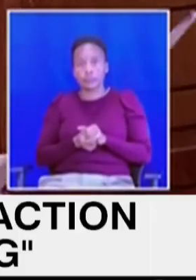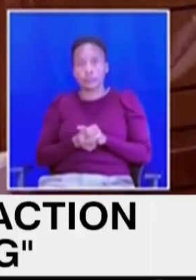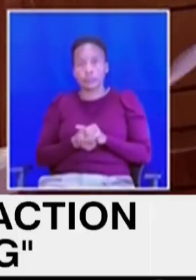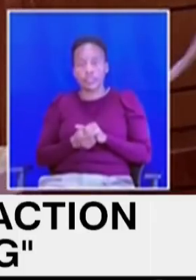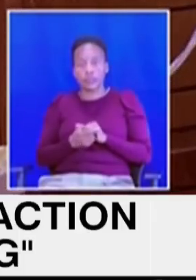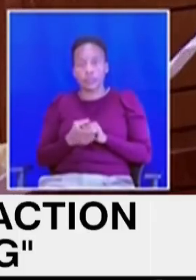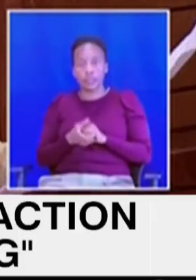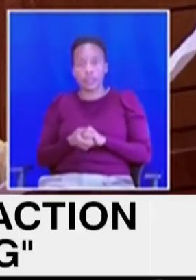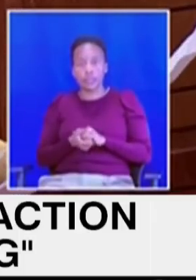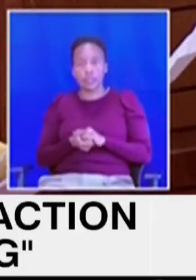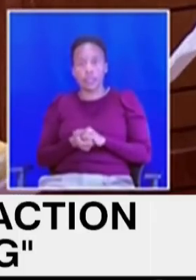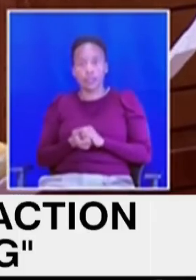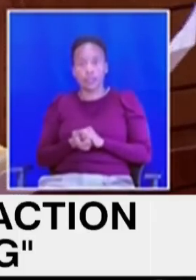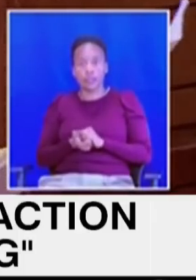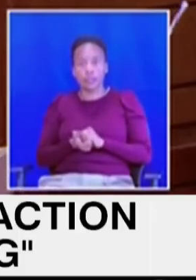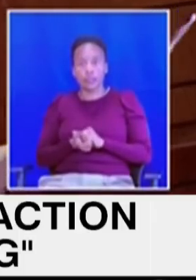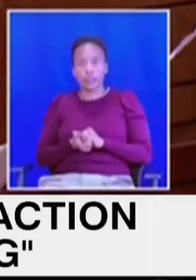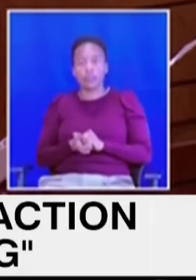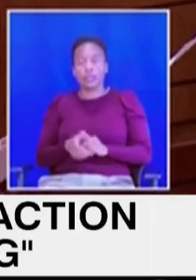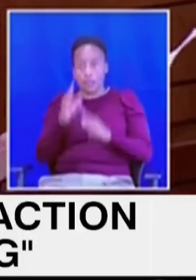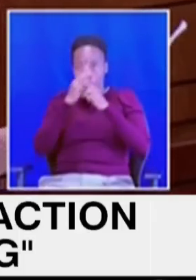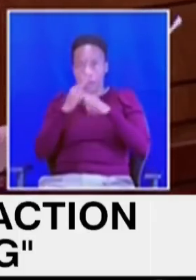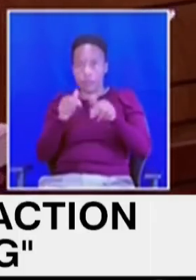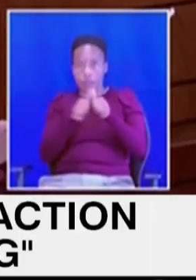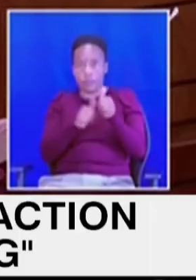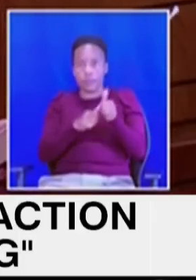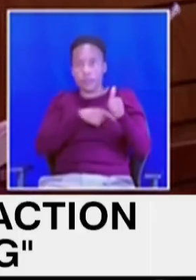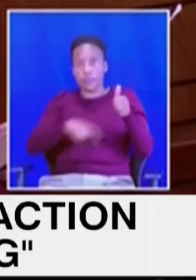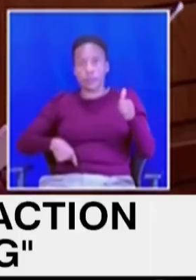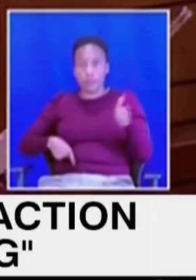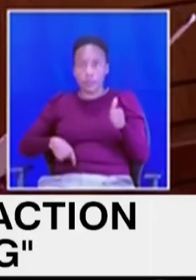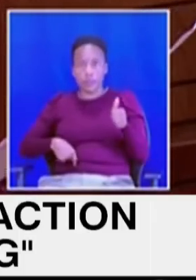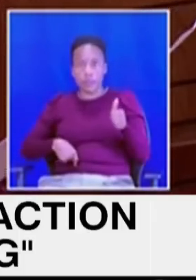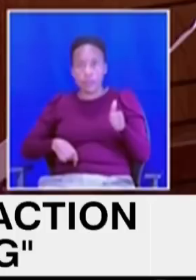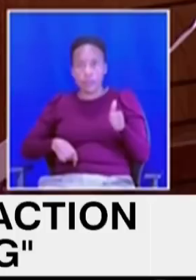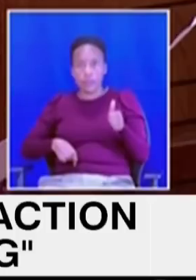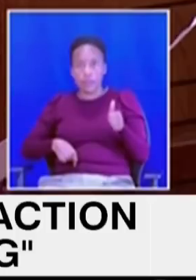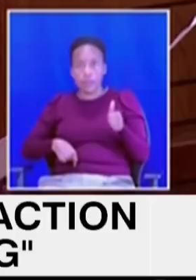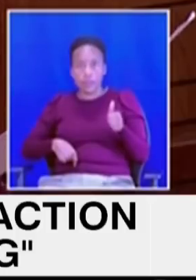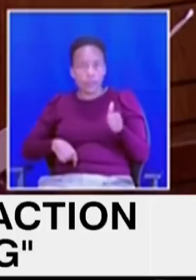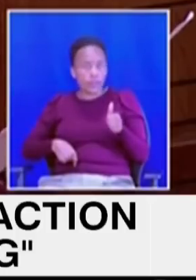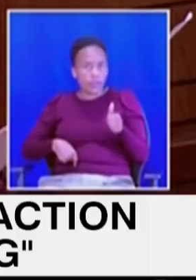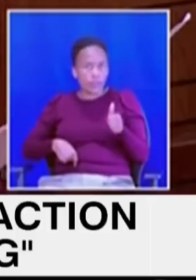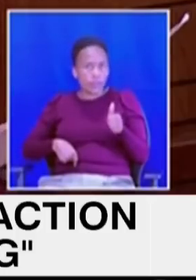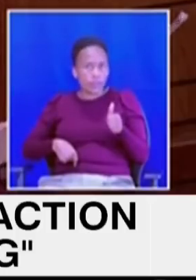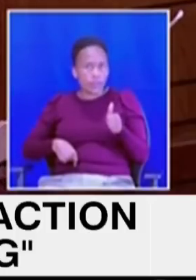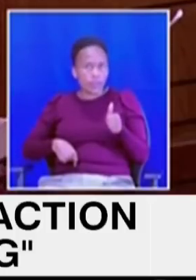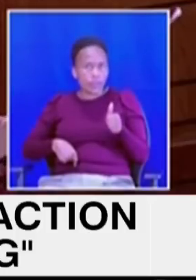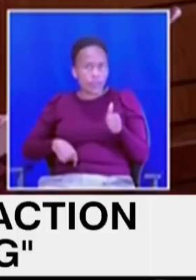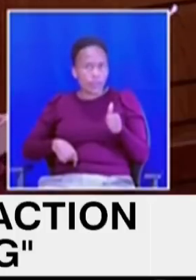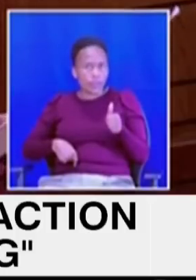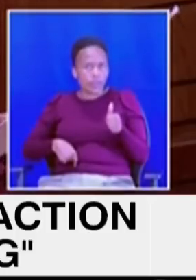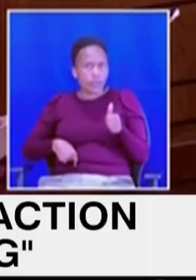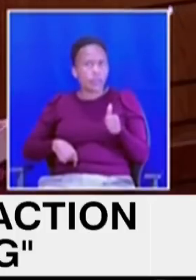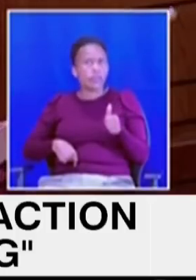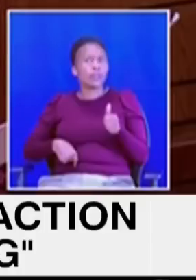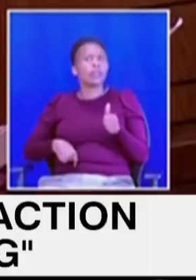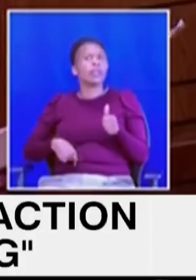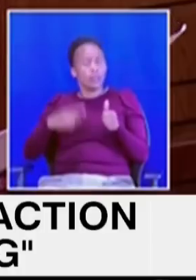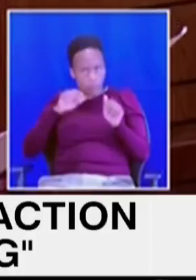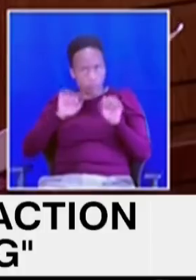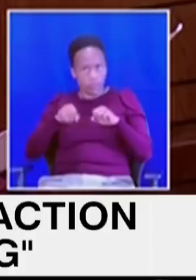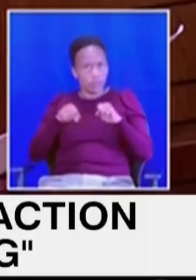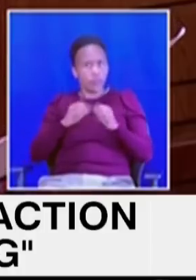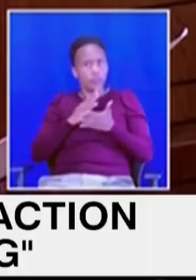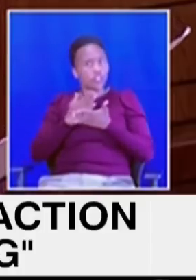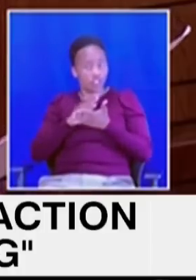ezigculisayo. Honourable Deputy President, whilst we share the collective desire to see those implicated